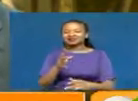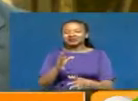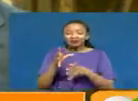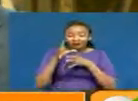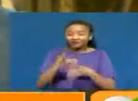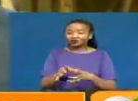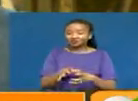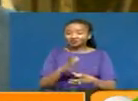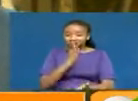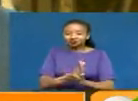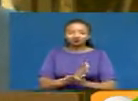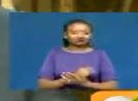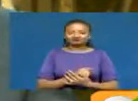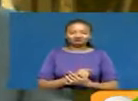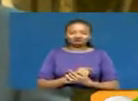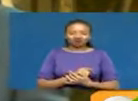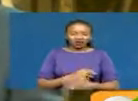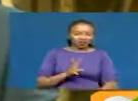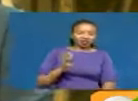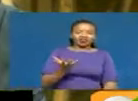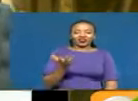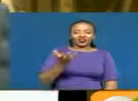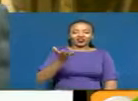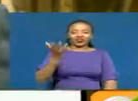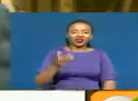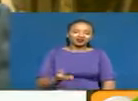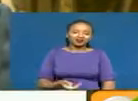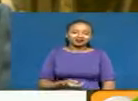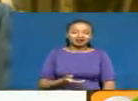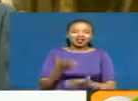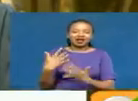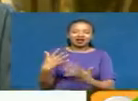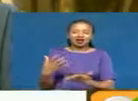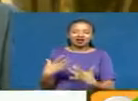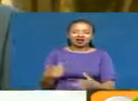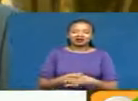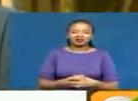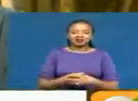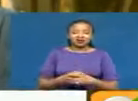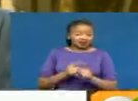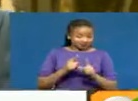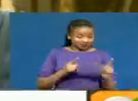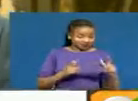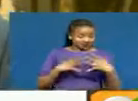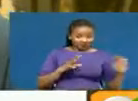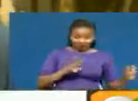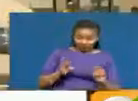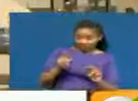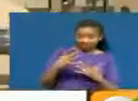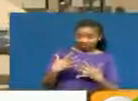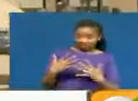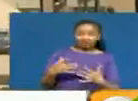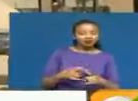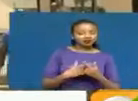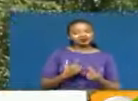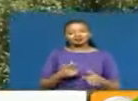Constitution. It was watered down to give people leeway to bypass the stringent requirements under Chapter 6.